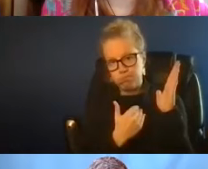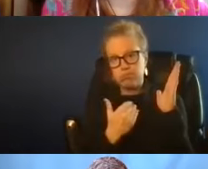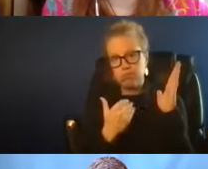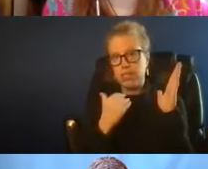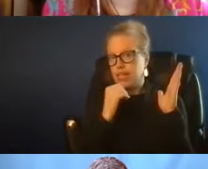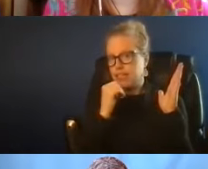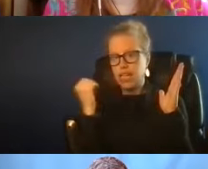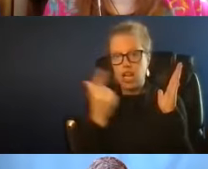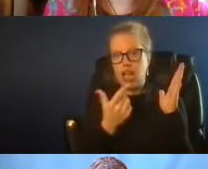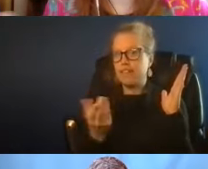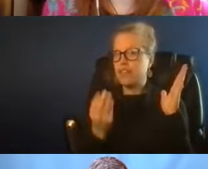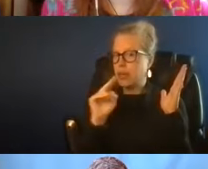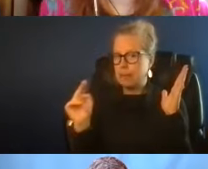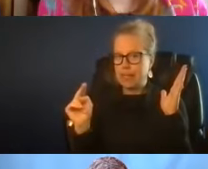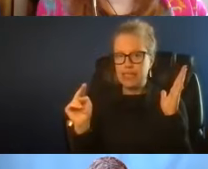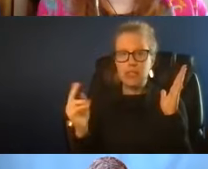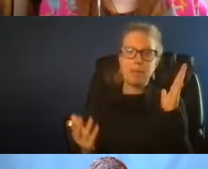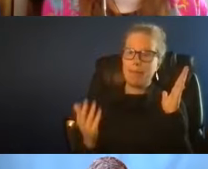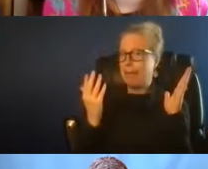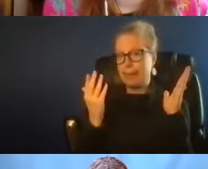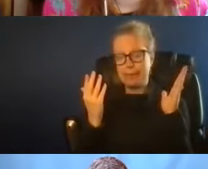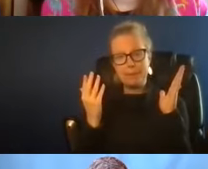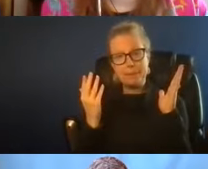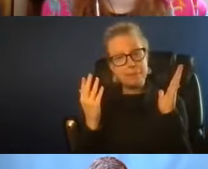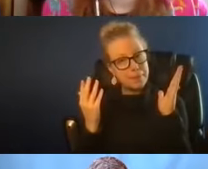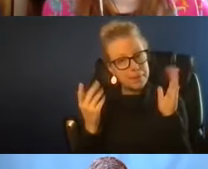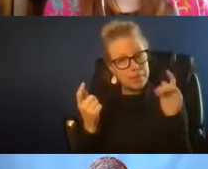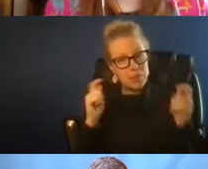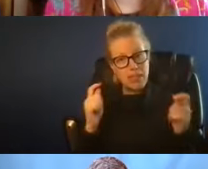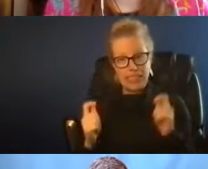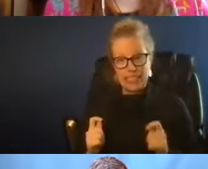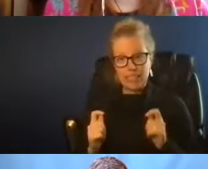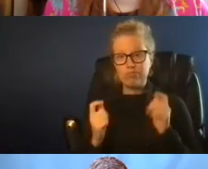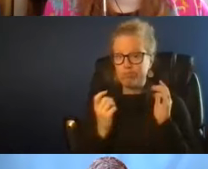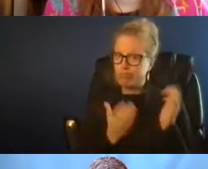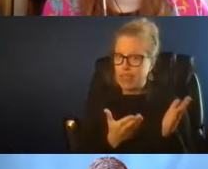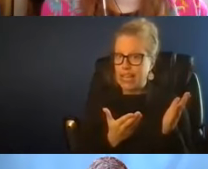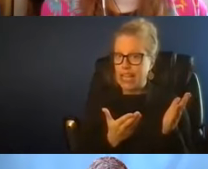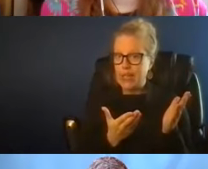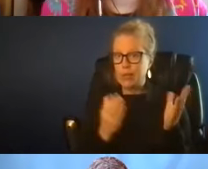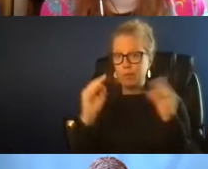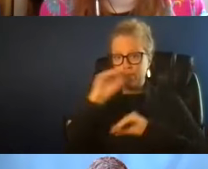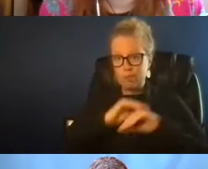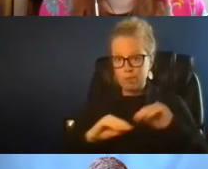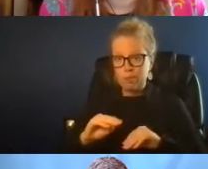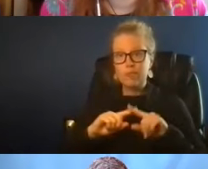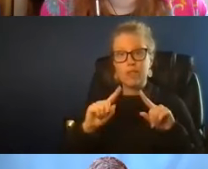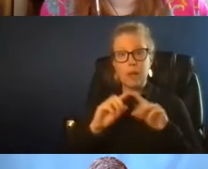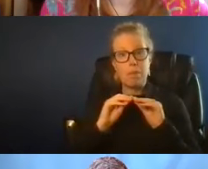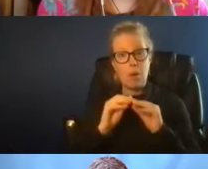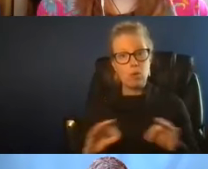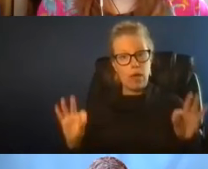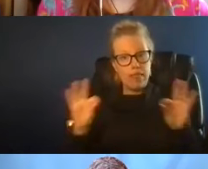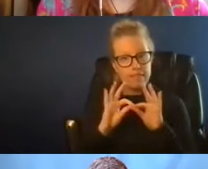of you are in Minnesota, so you might wanna tweak this or put together different, more relevant phone